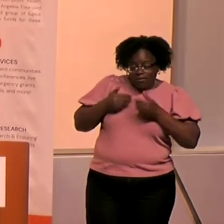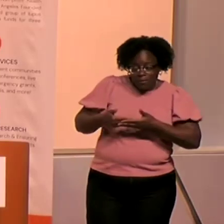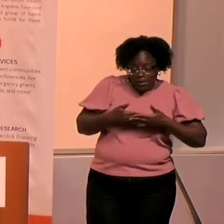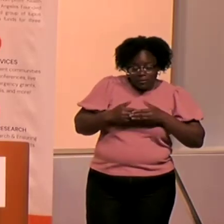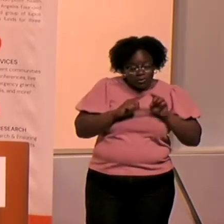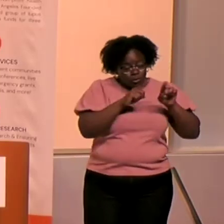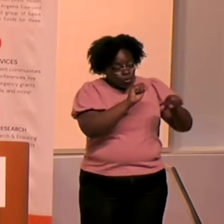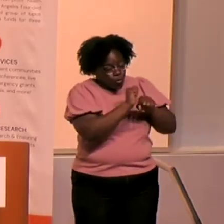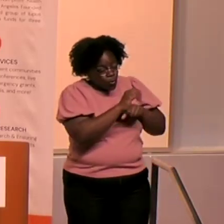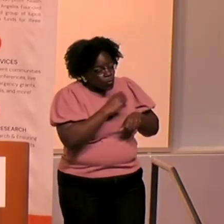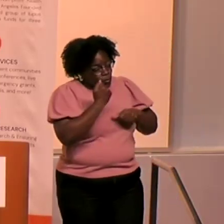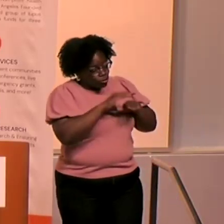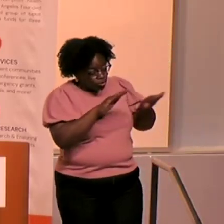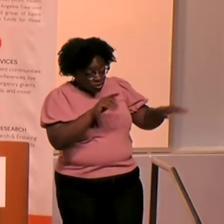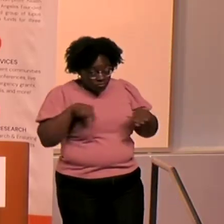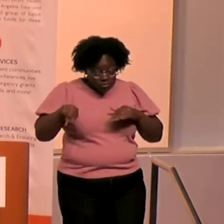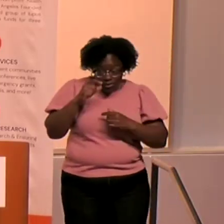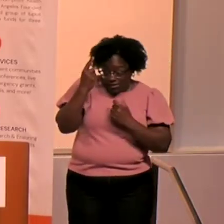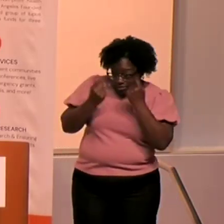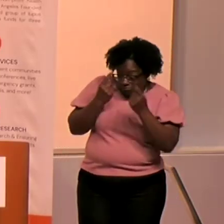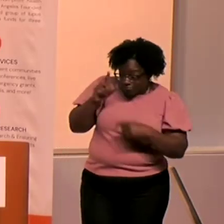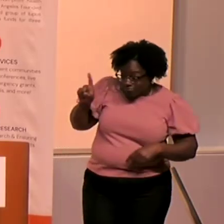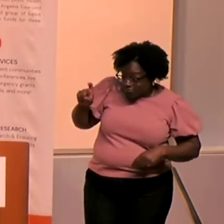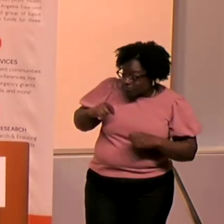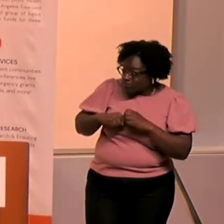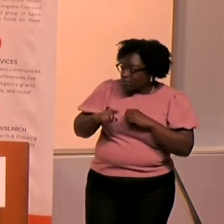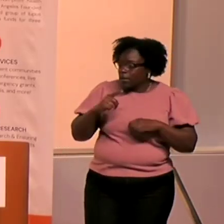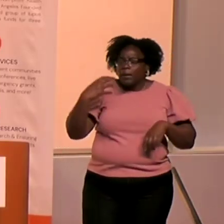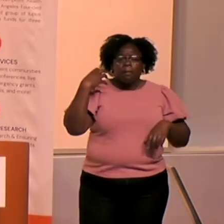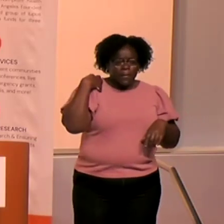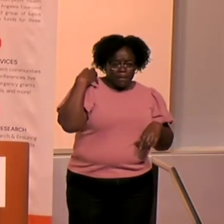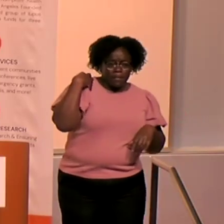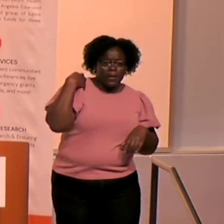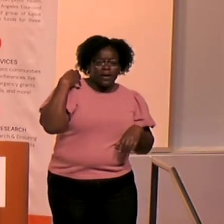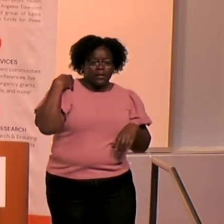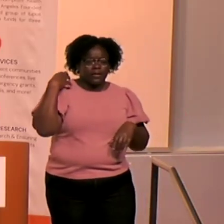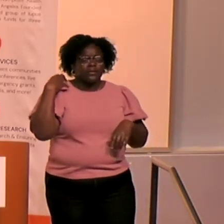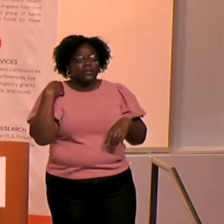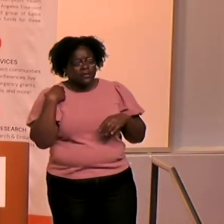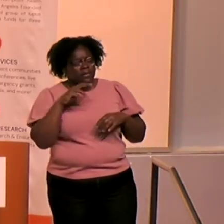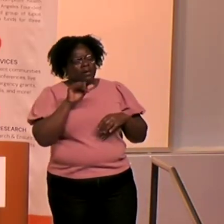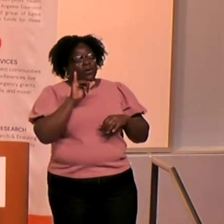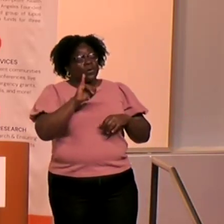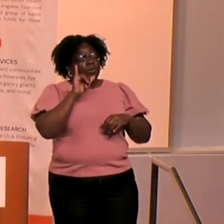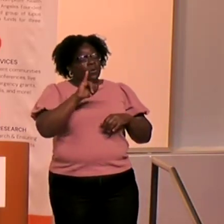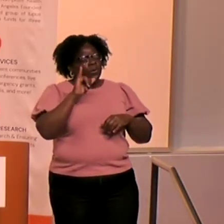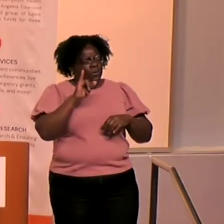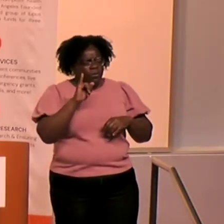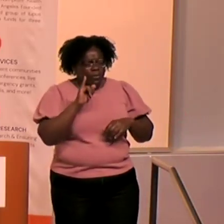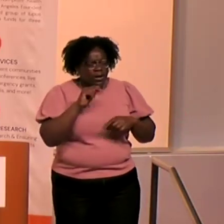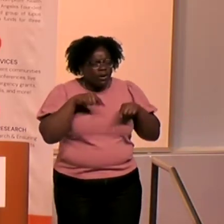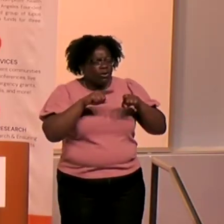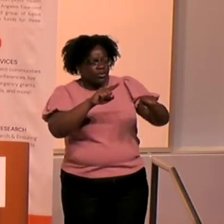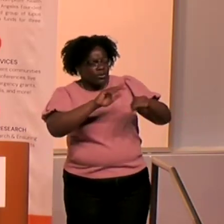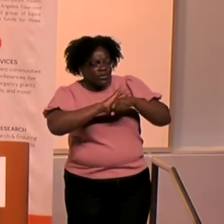kids? At the time, my boss was, because she saw how brutal it was especially during the pandemic.